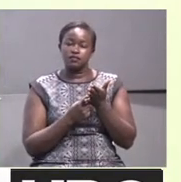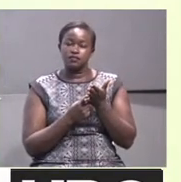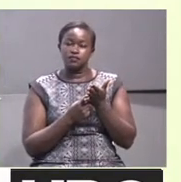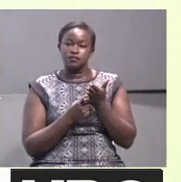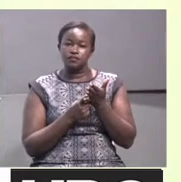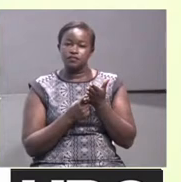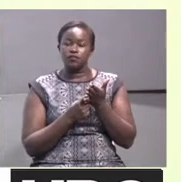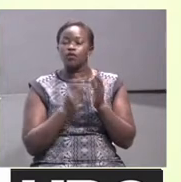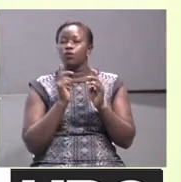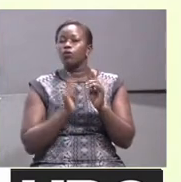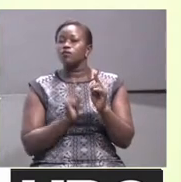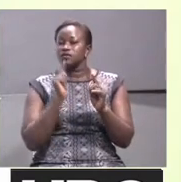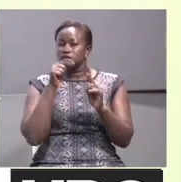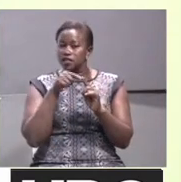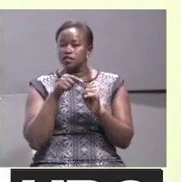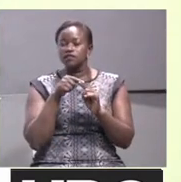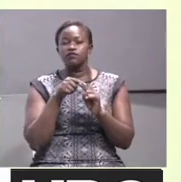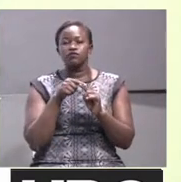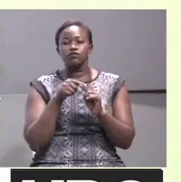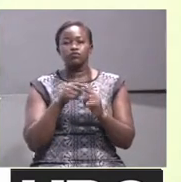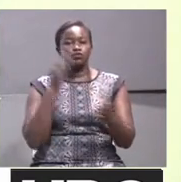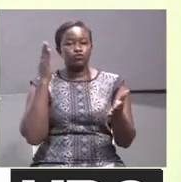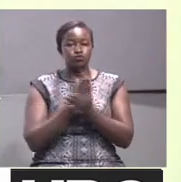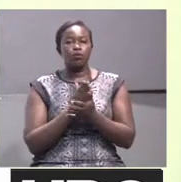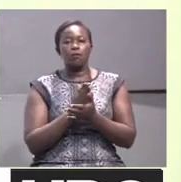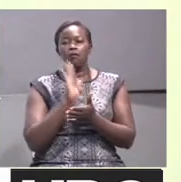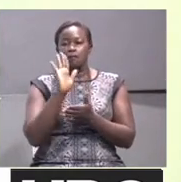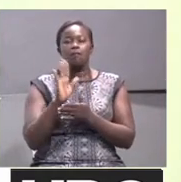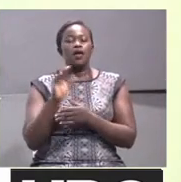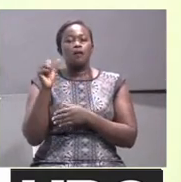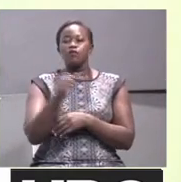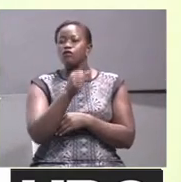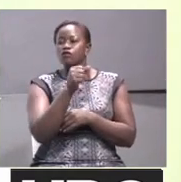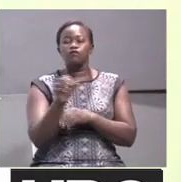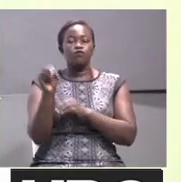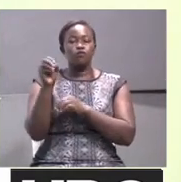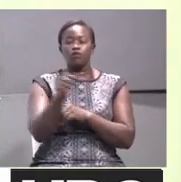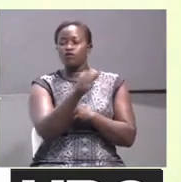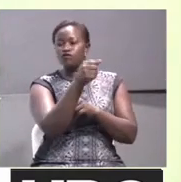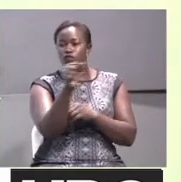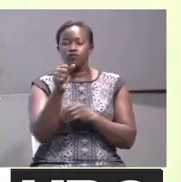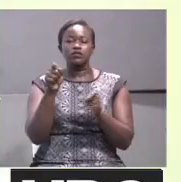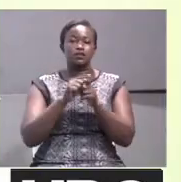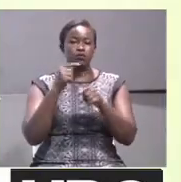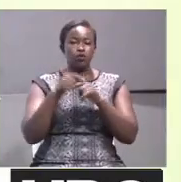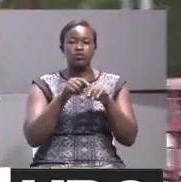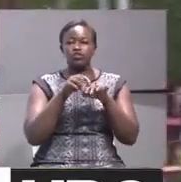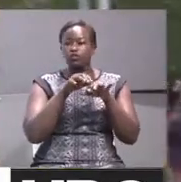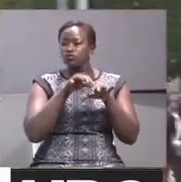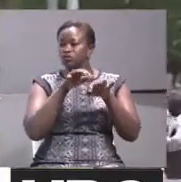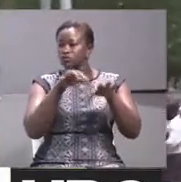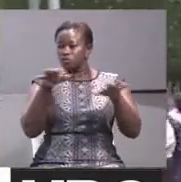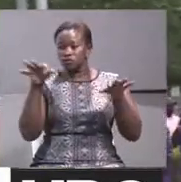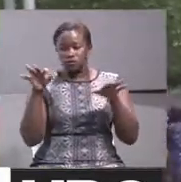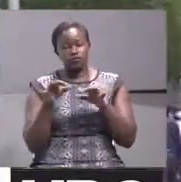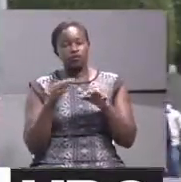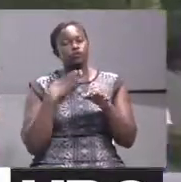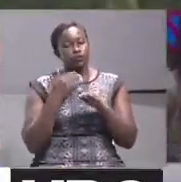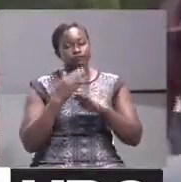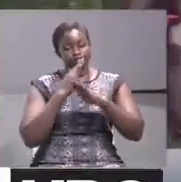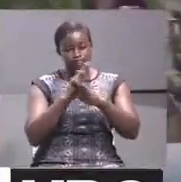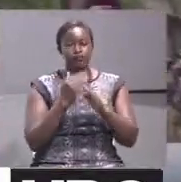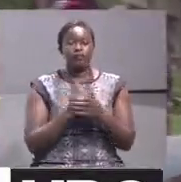with the objective of disrupting their mobility and proliferation within the country. The memorable attacks